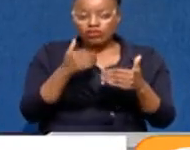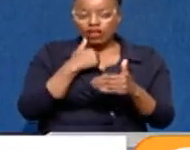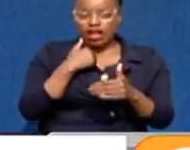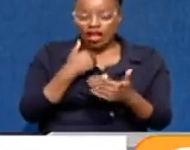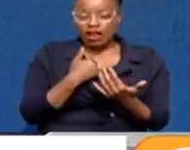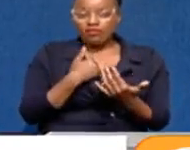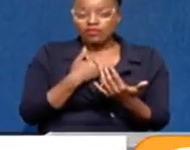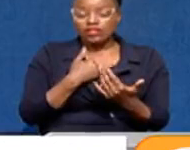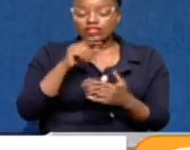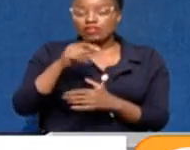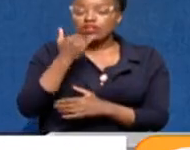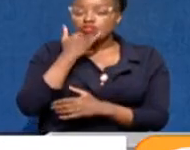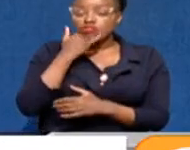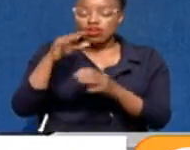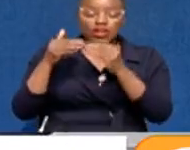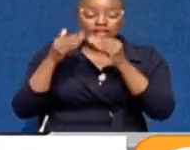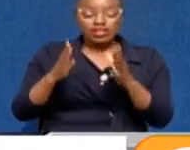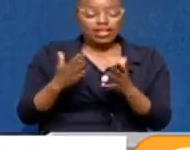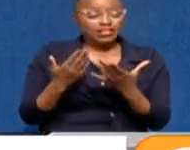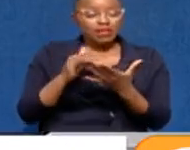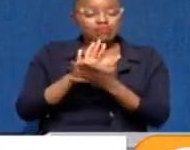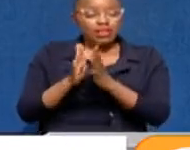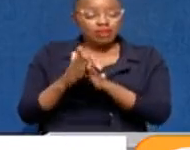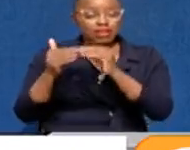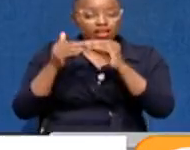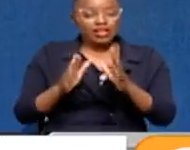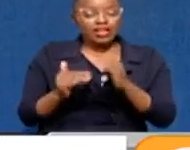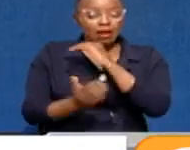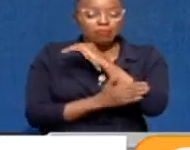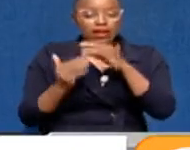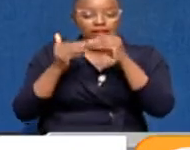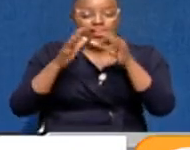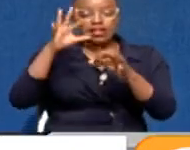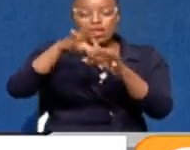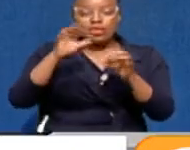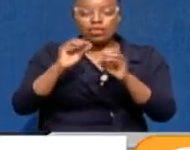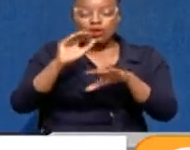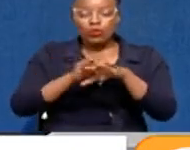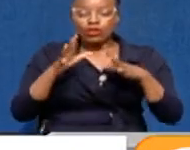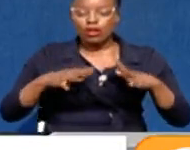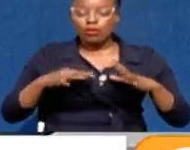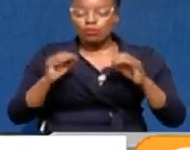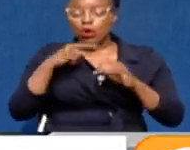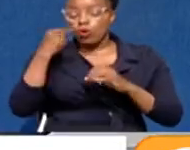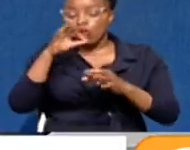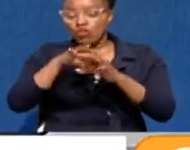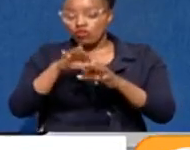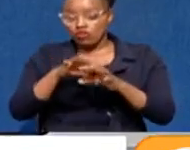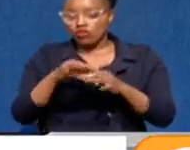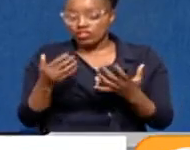have should the wrong leaders end up in office? Are bad leaders not elected by good people who don't